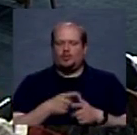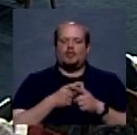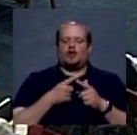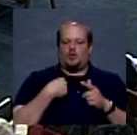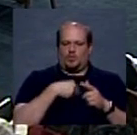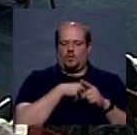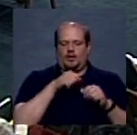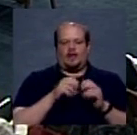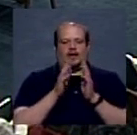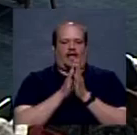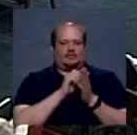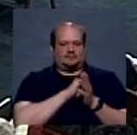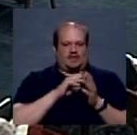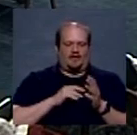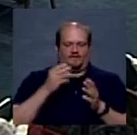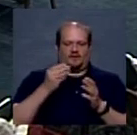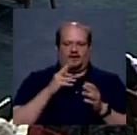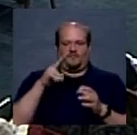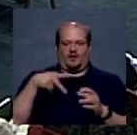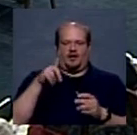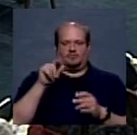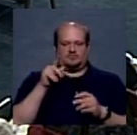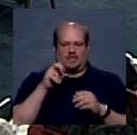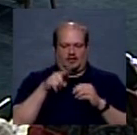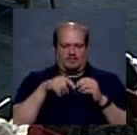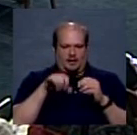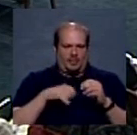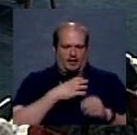We can ask staff to give us an update on that, please.